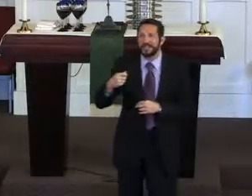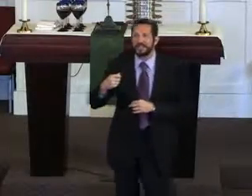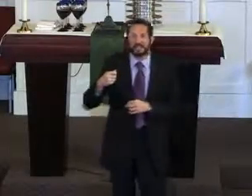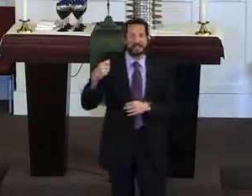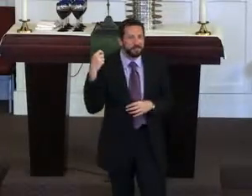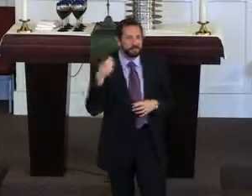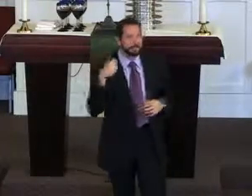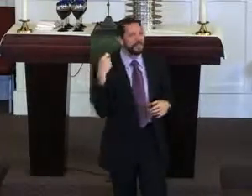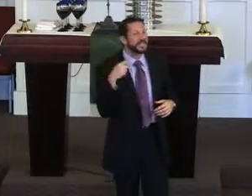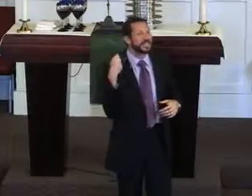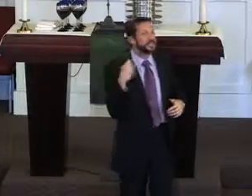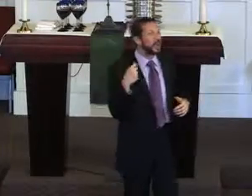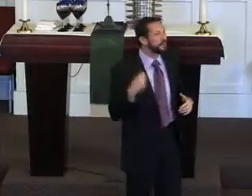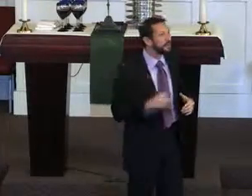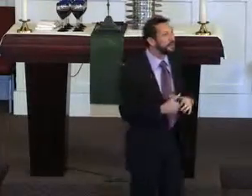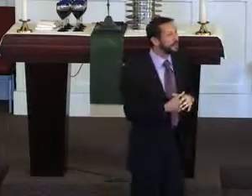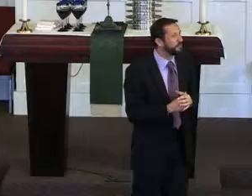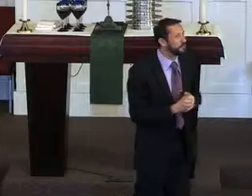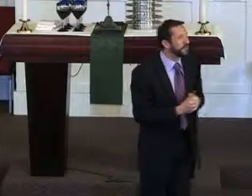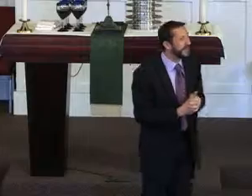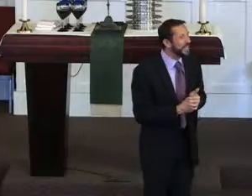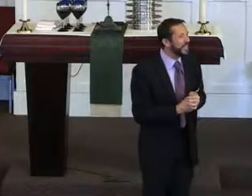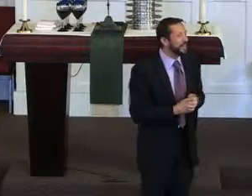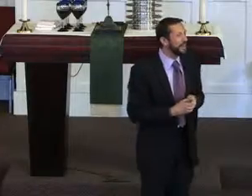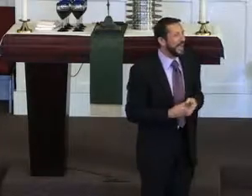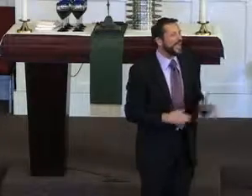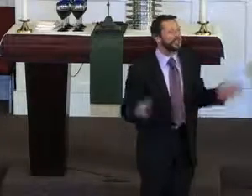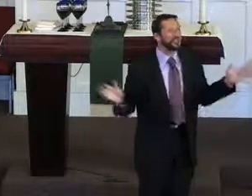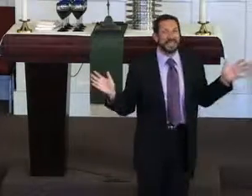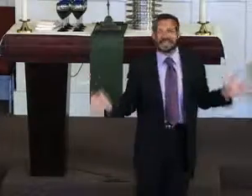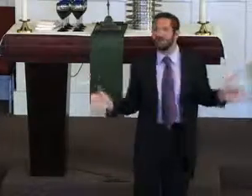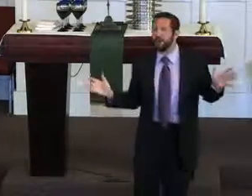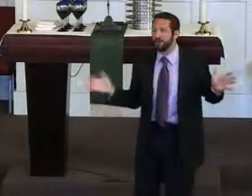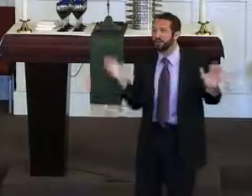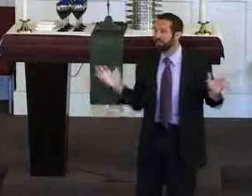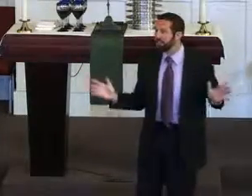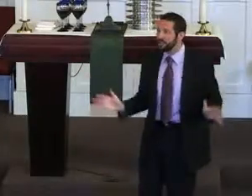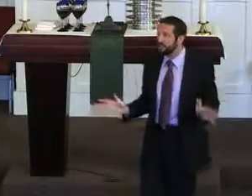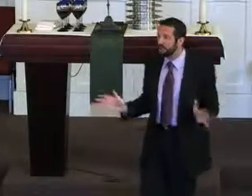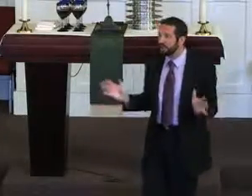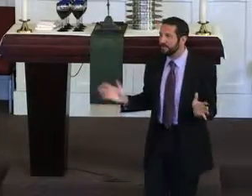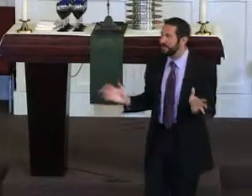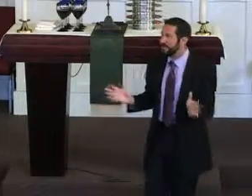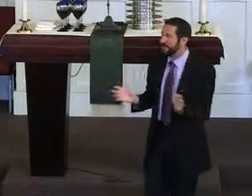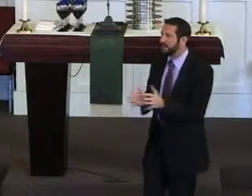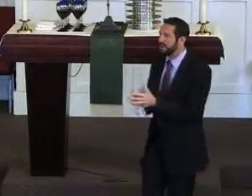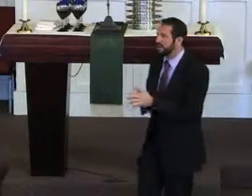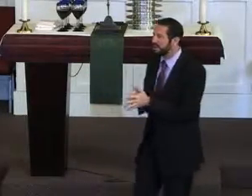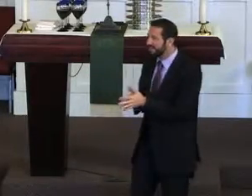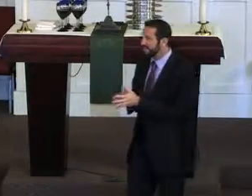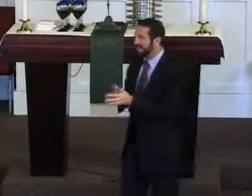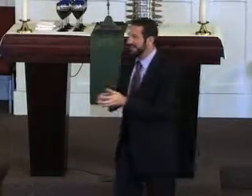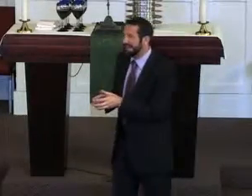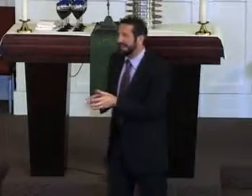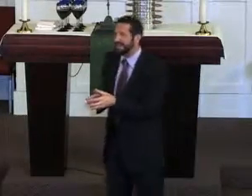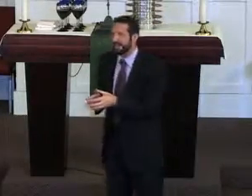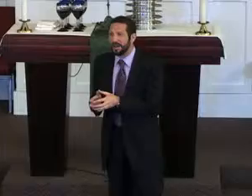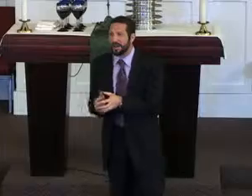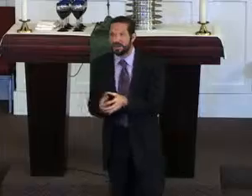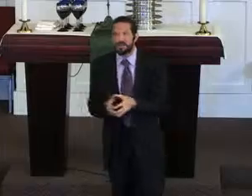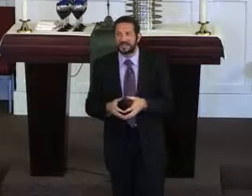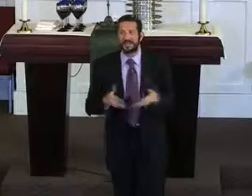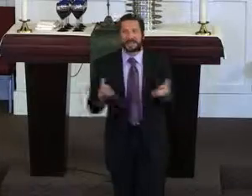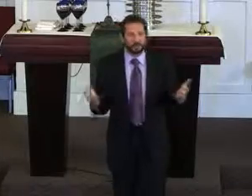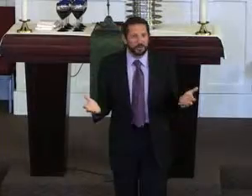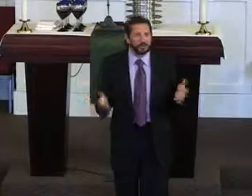that have been specially designed and printed for us. Air conditioning is part of phase two of the building renovations, and